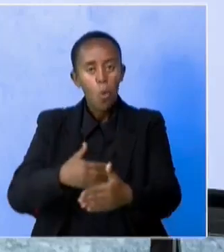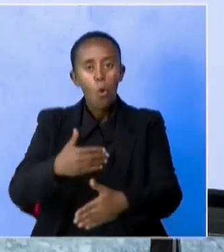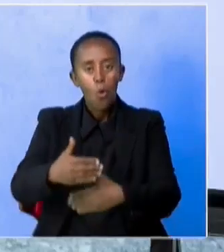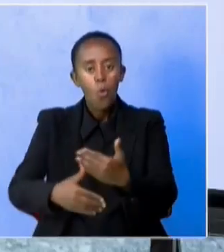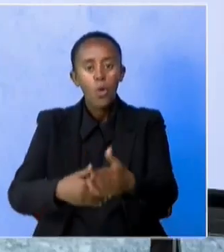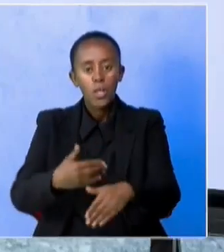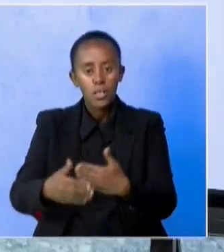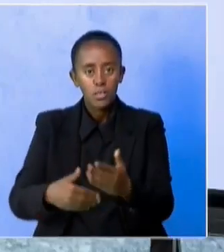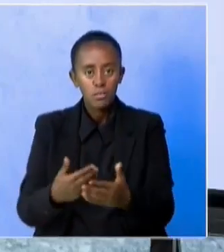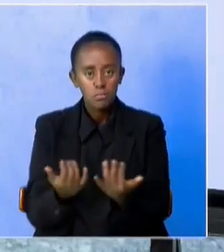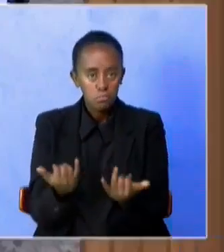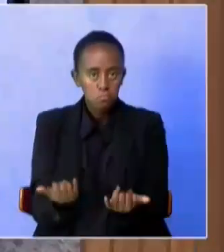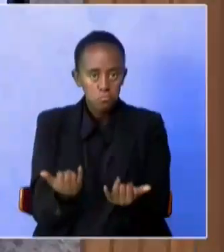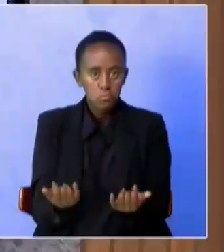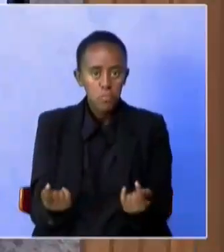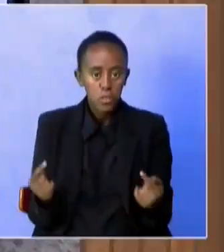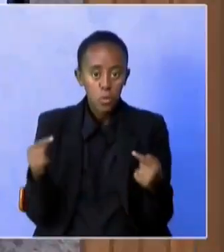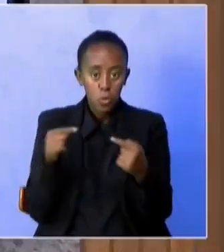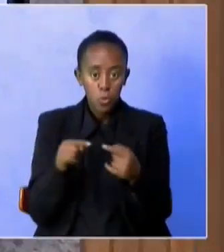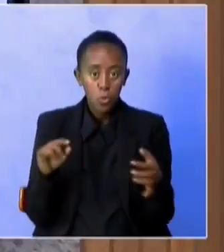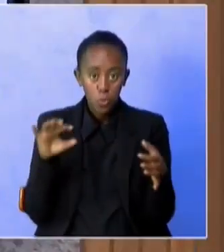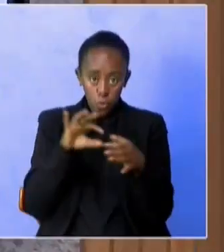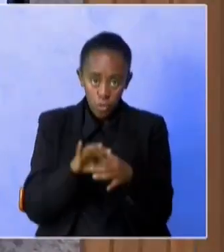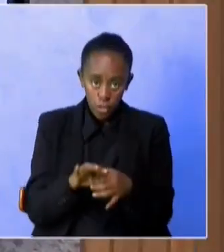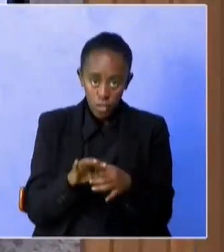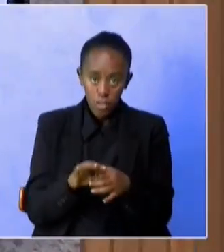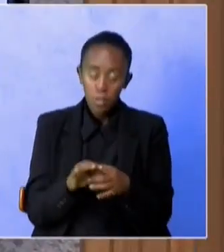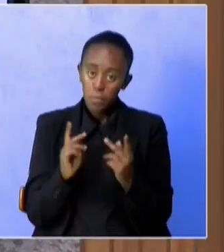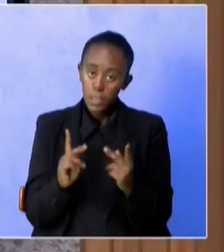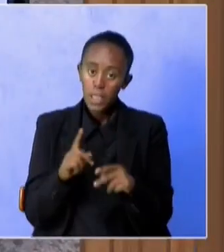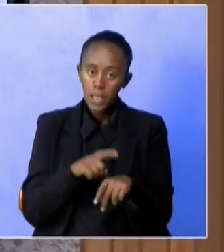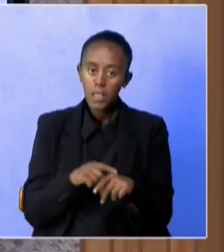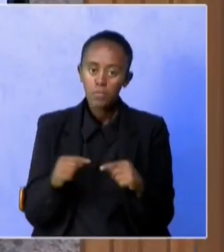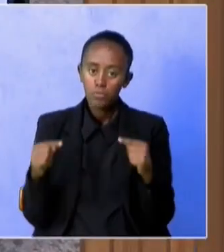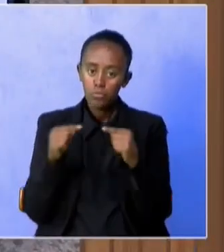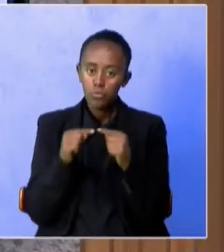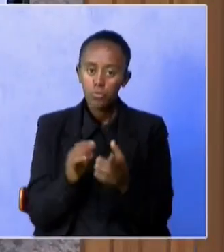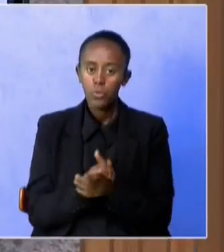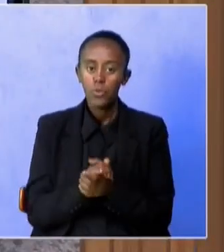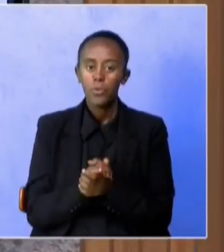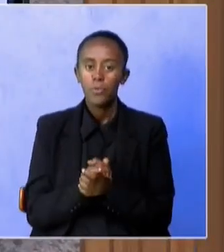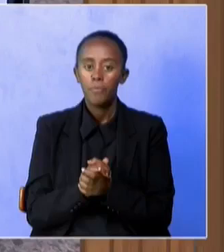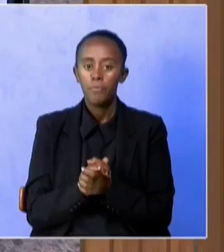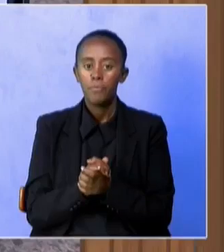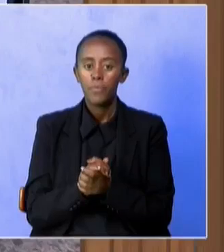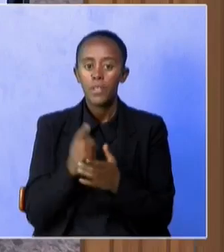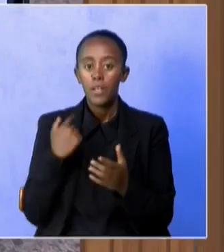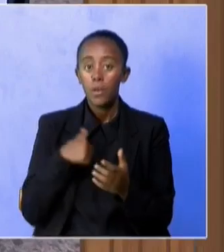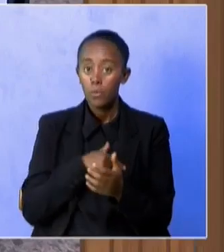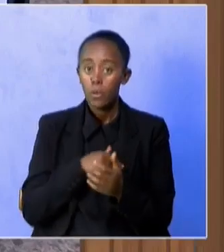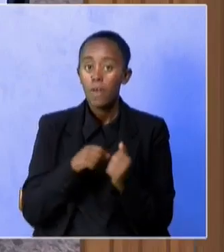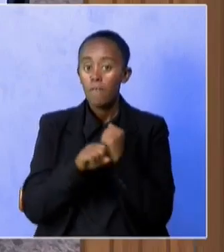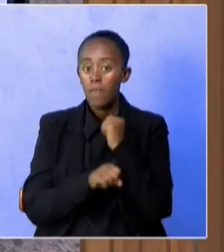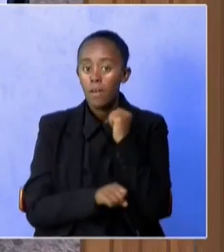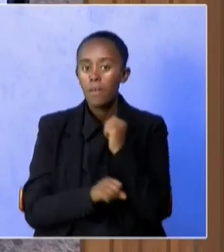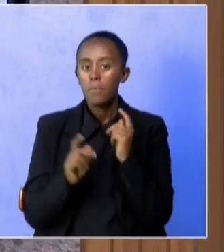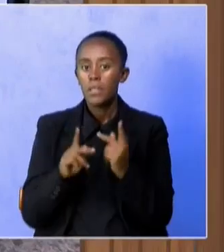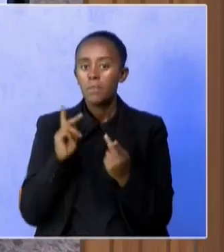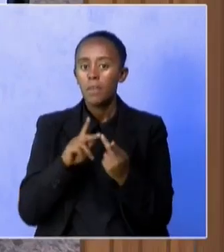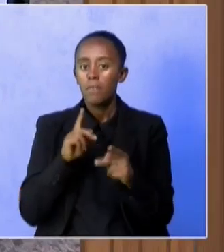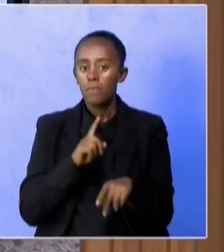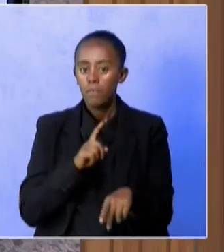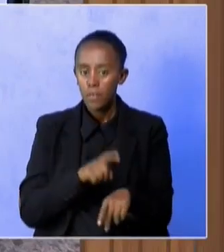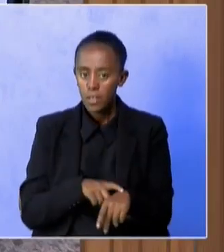to the present tense, and that is how we form the present perfect tense. We also have to be